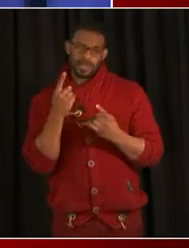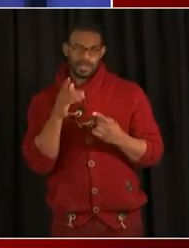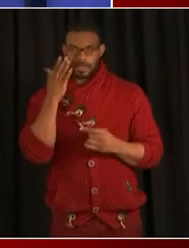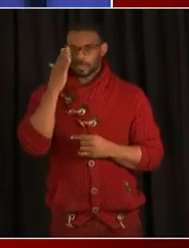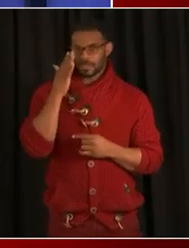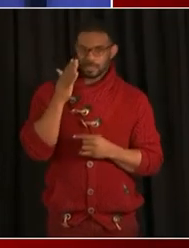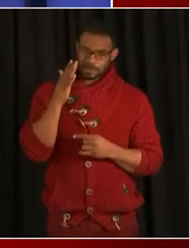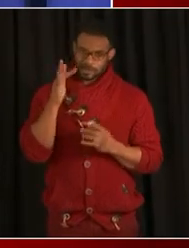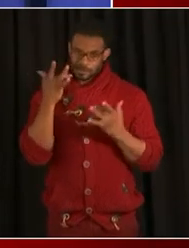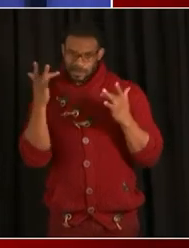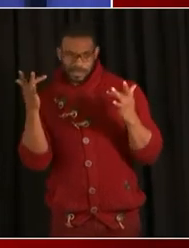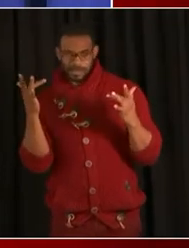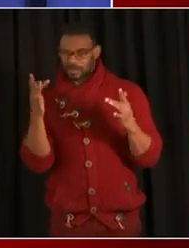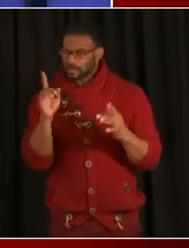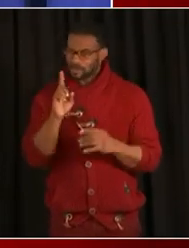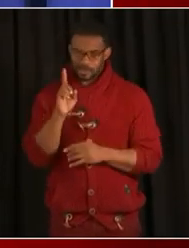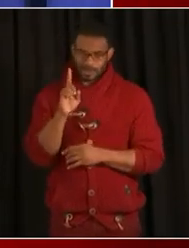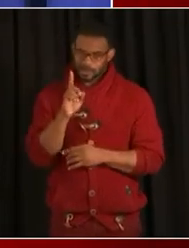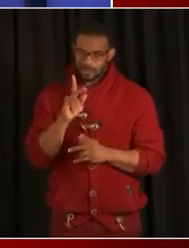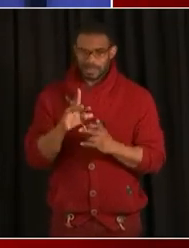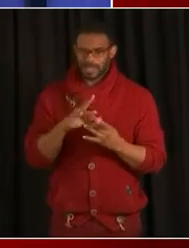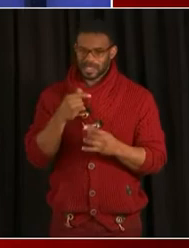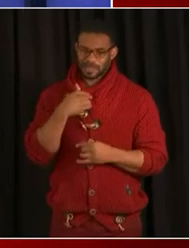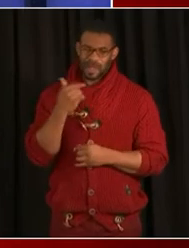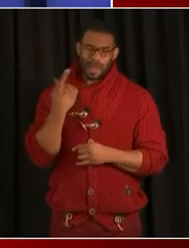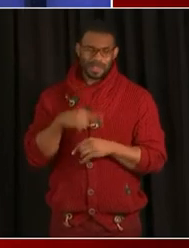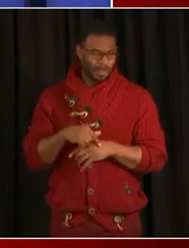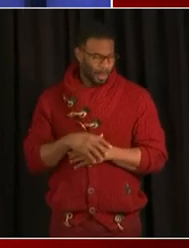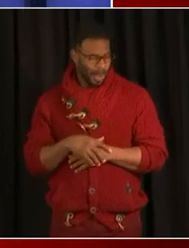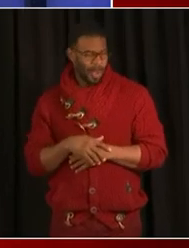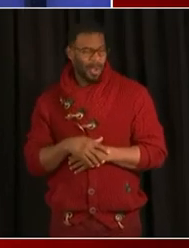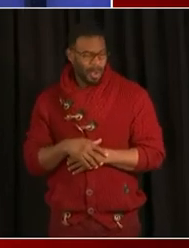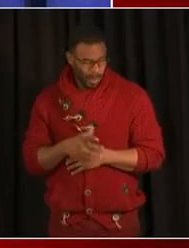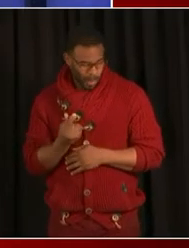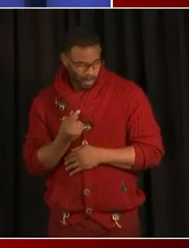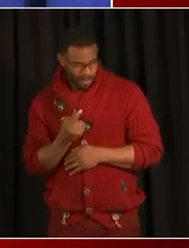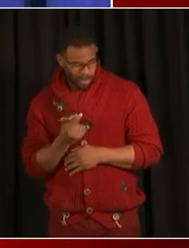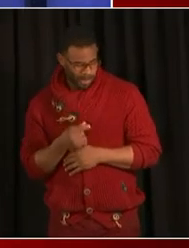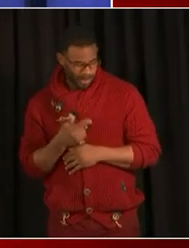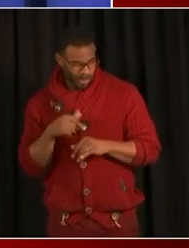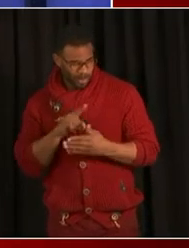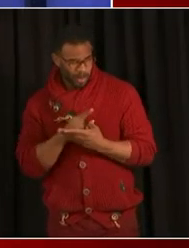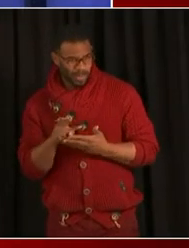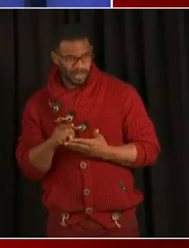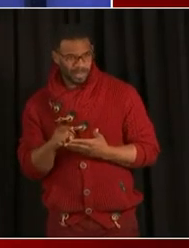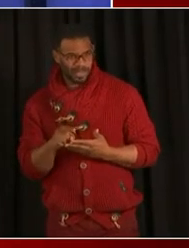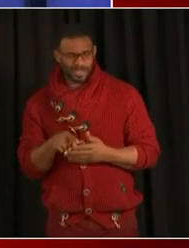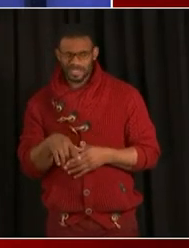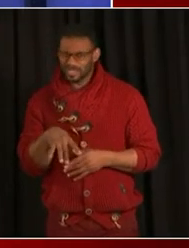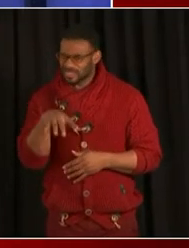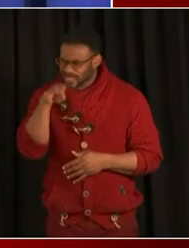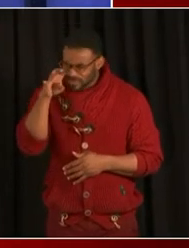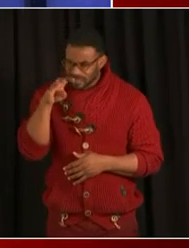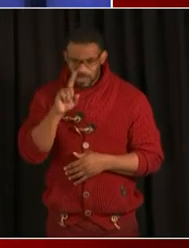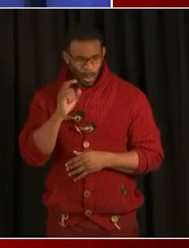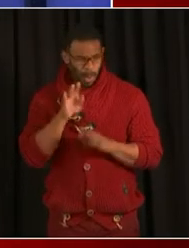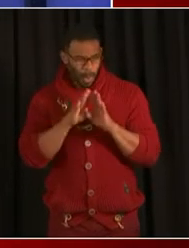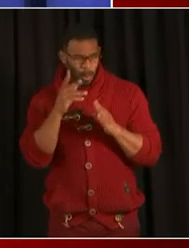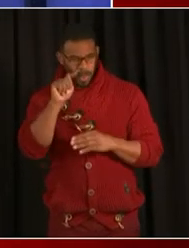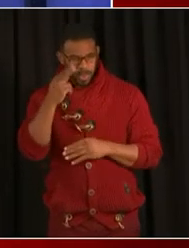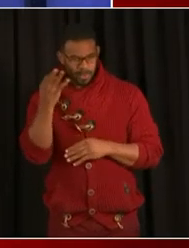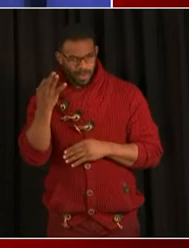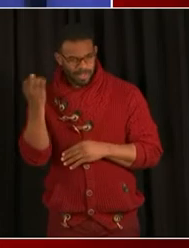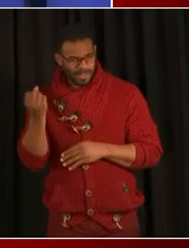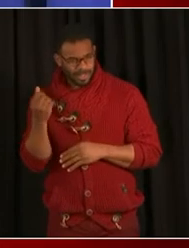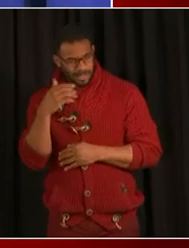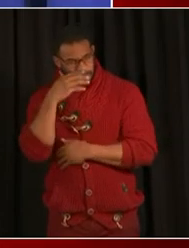and it seems glitzy and glamorous. People say to me all the time, what do you do during the week? You only open